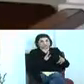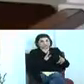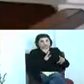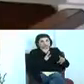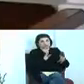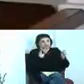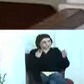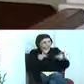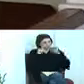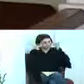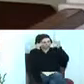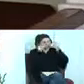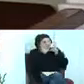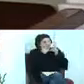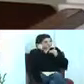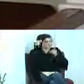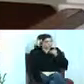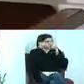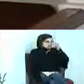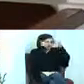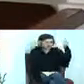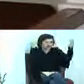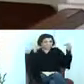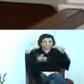next level. All right.